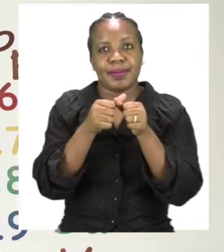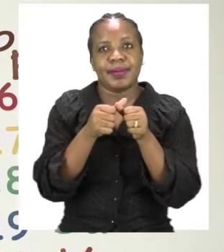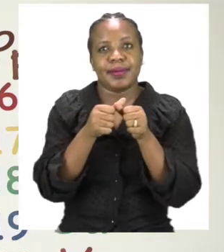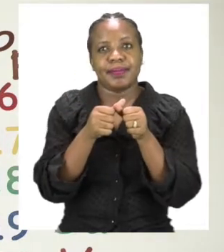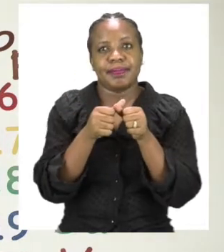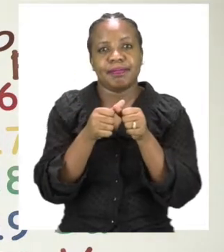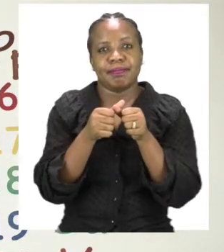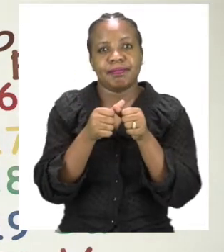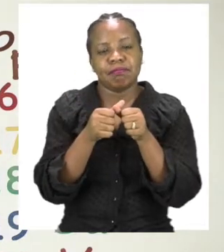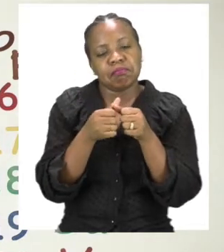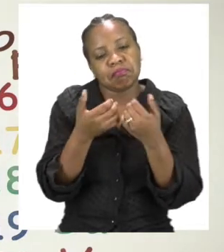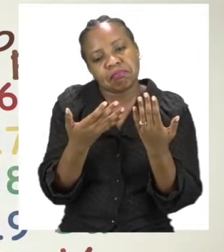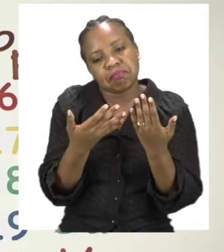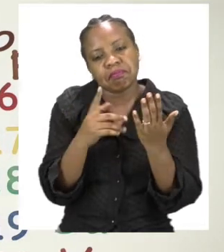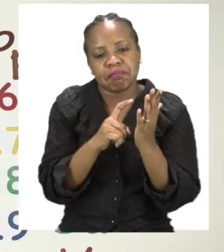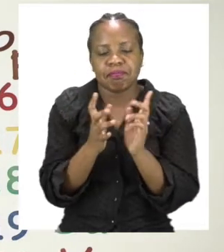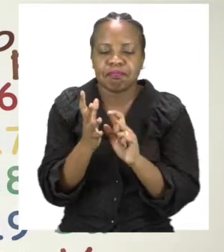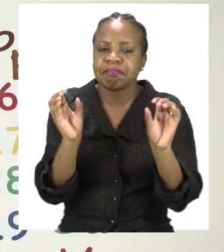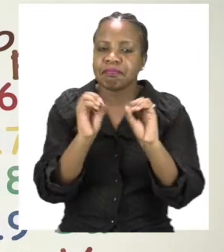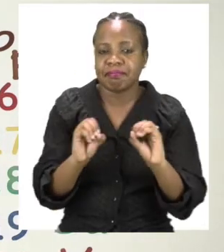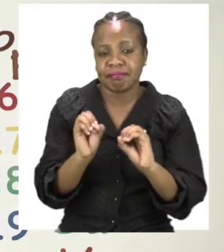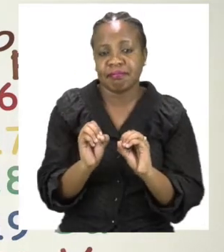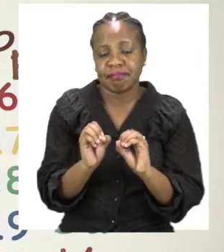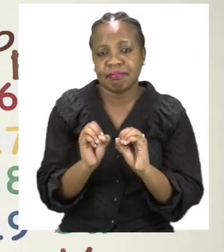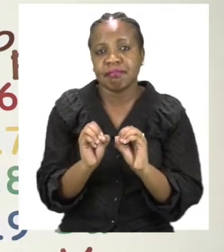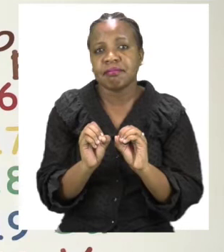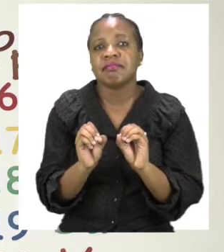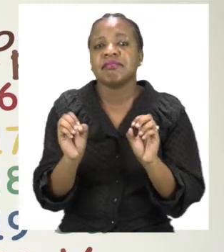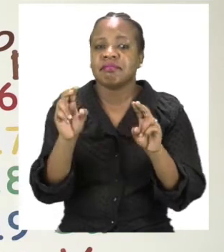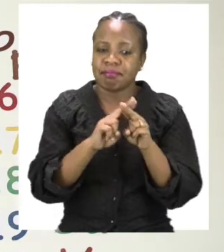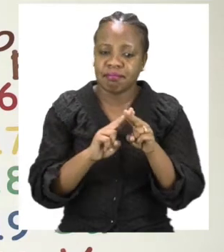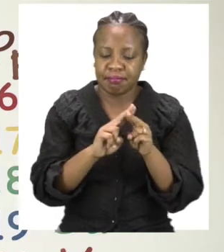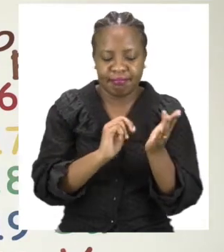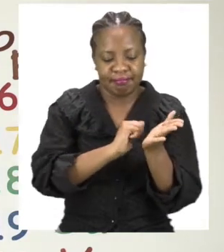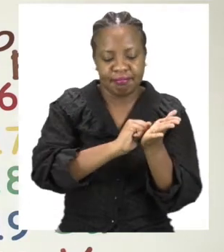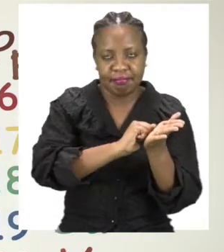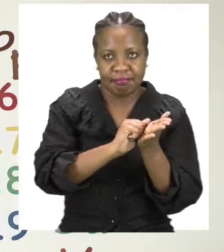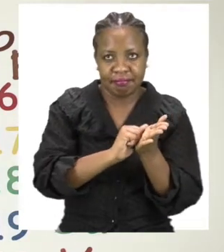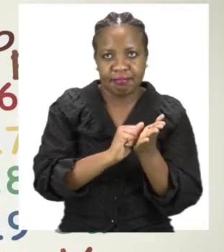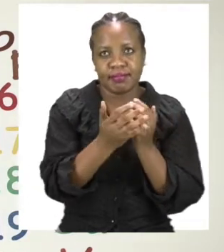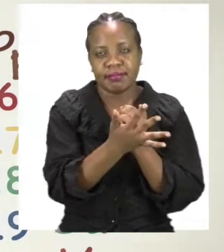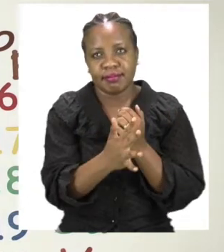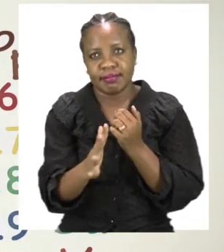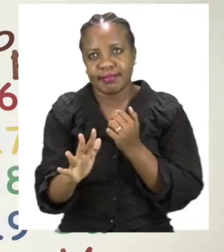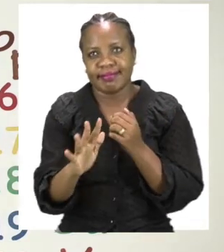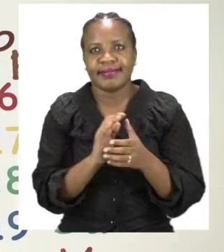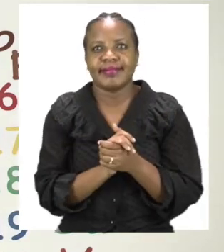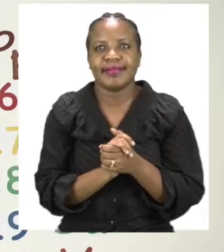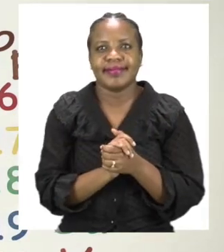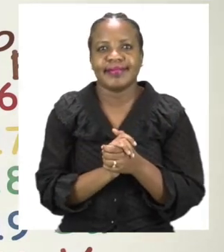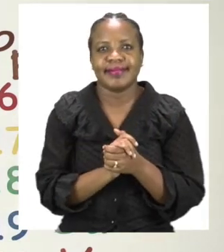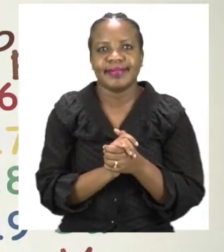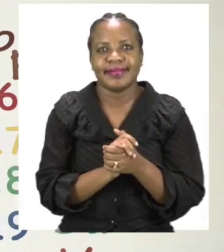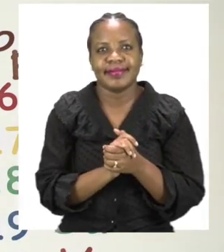use soap and water to clean your hands too. Make sure that you also use